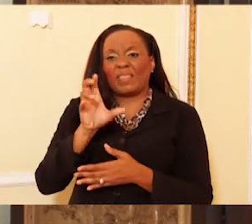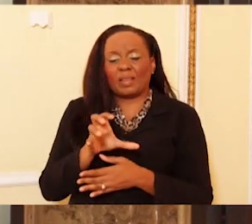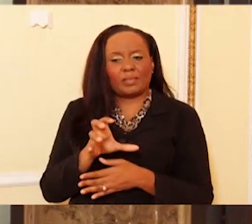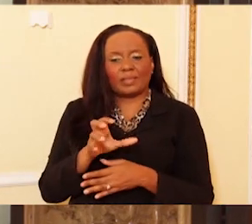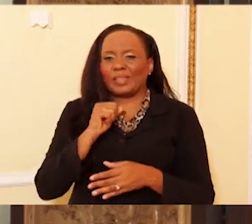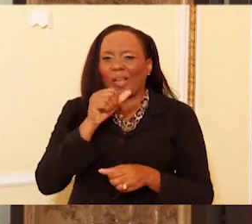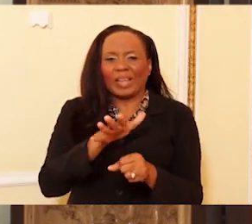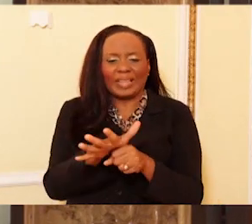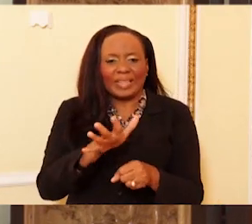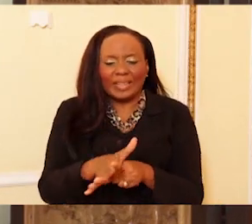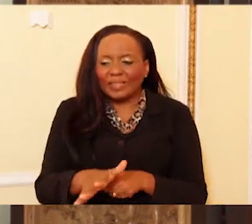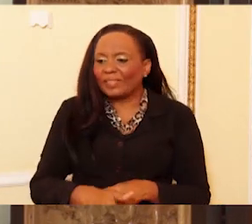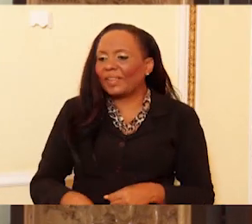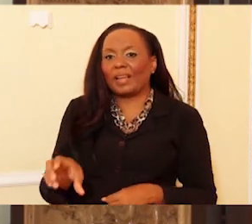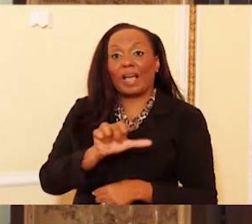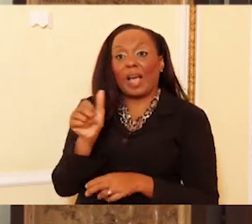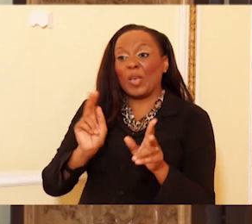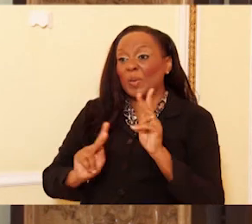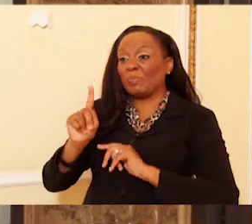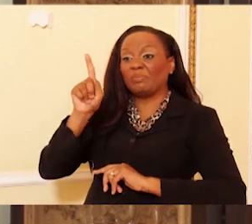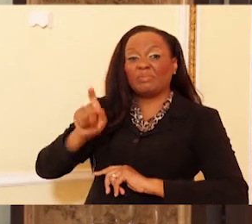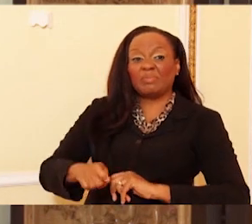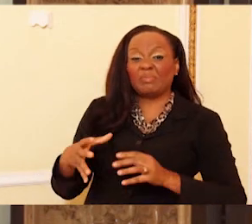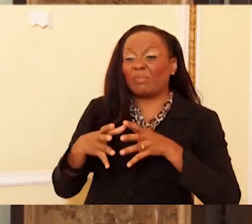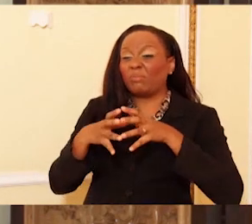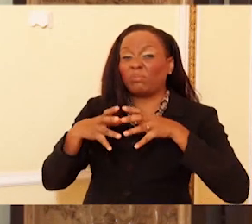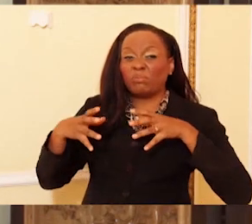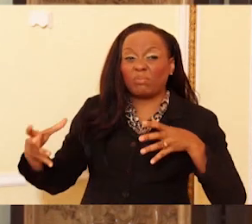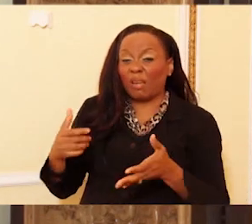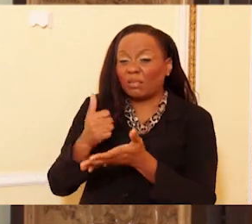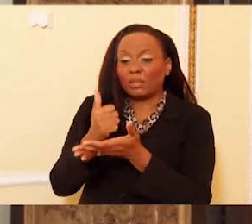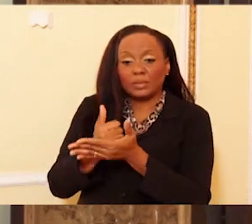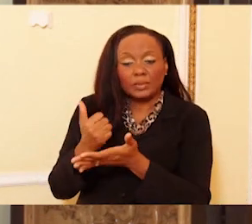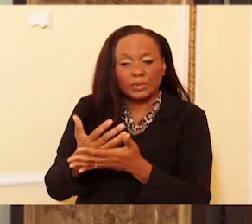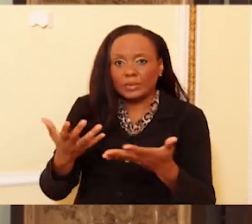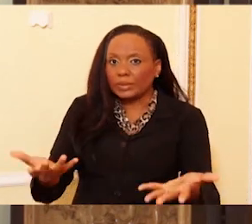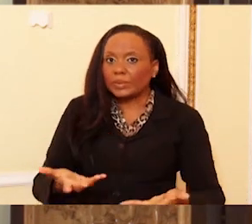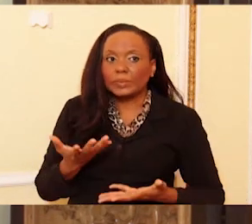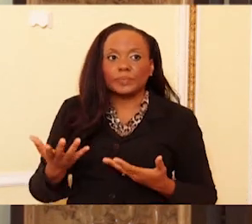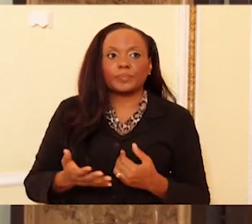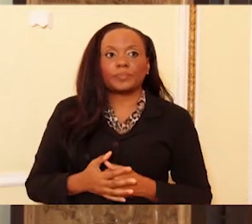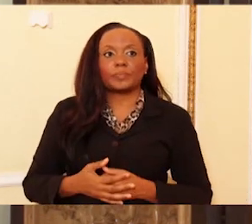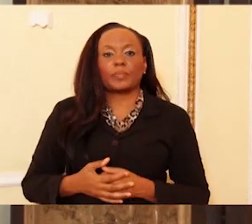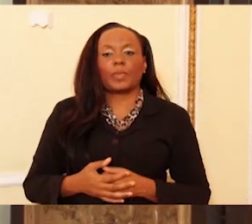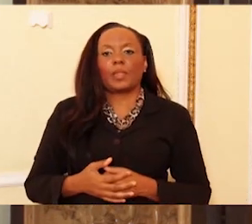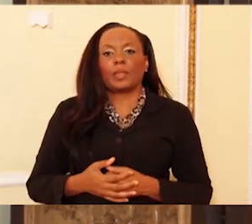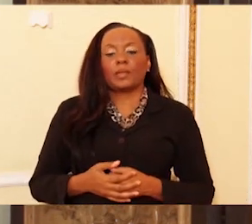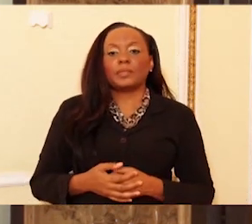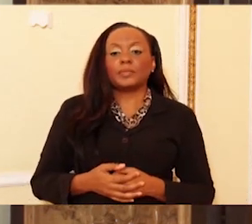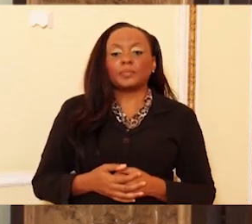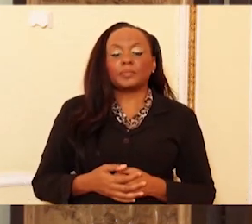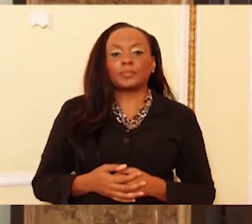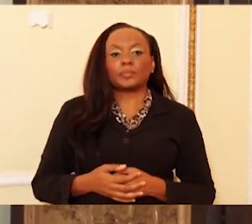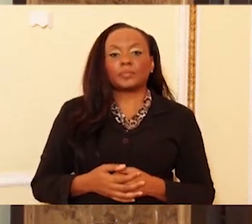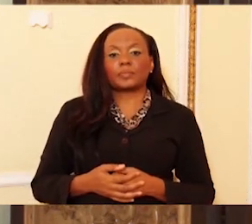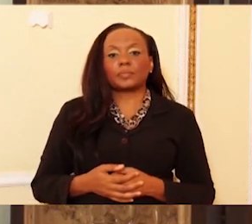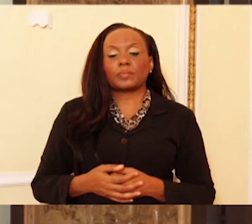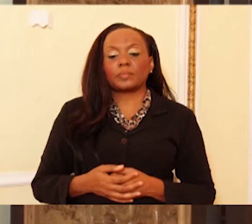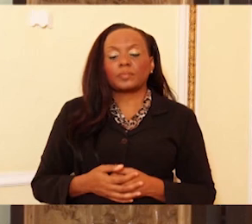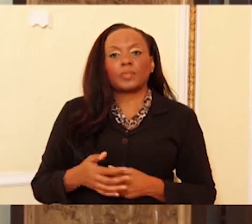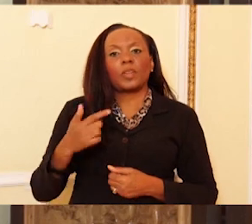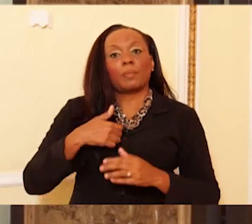our help and food that are not covered by either of our programmes. So I'm also appealing to people